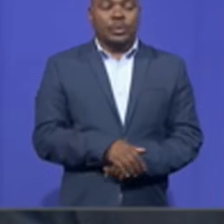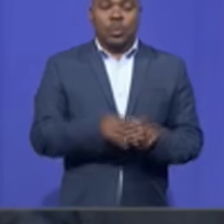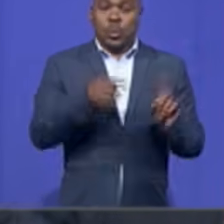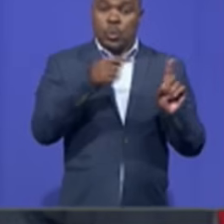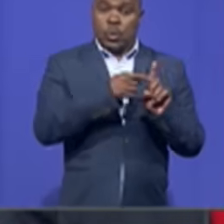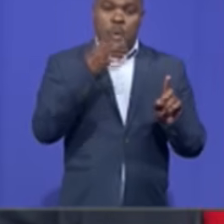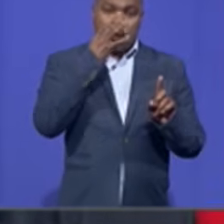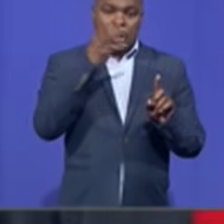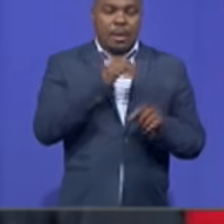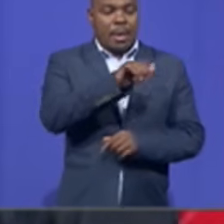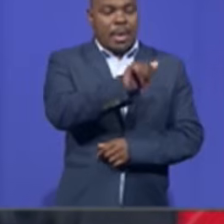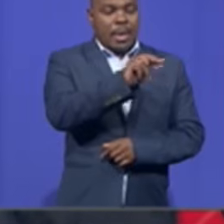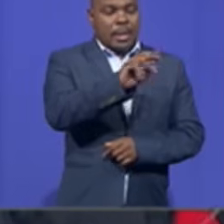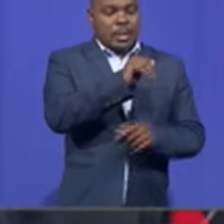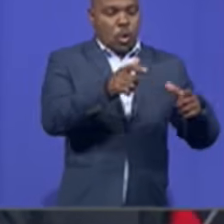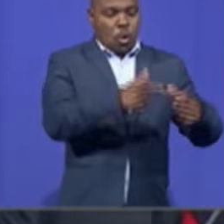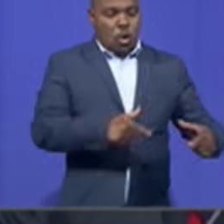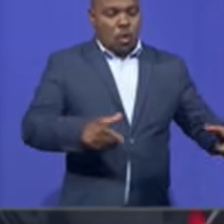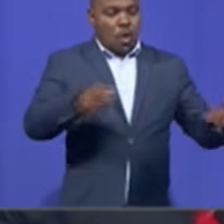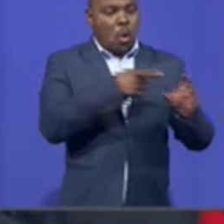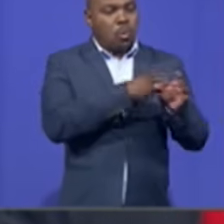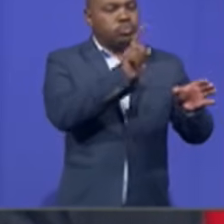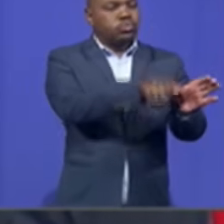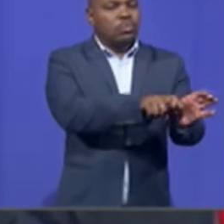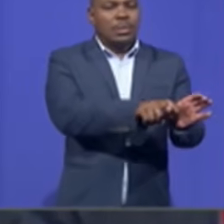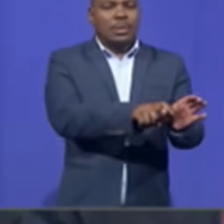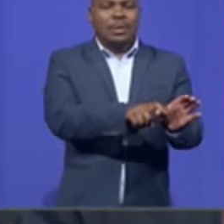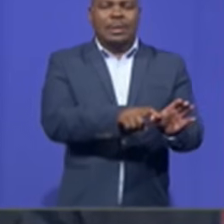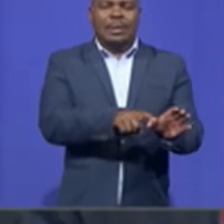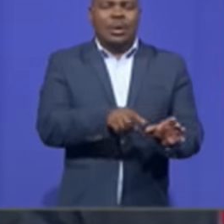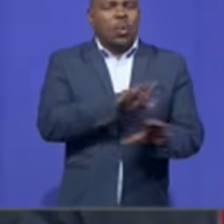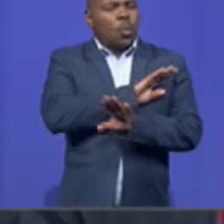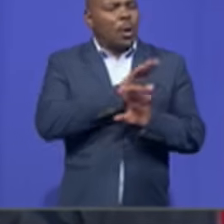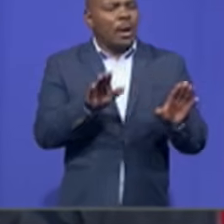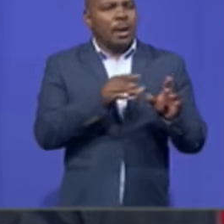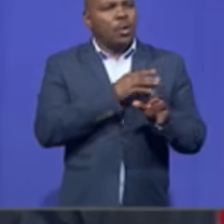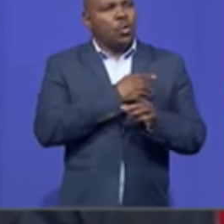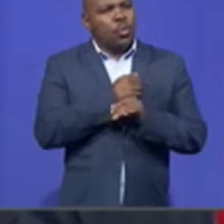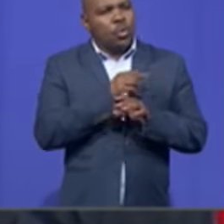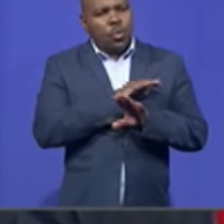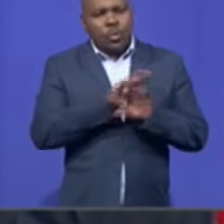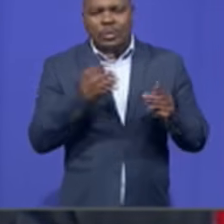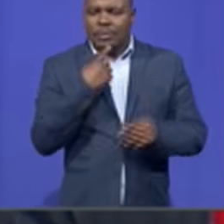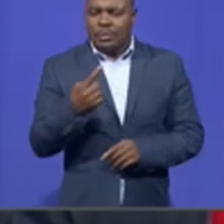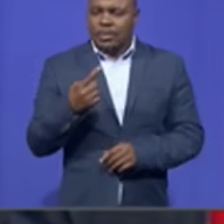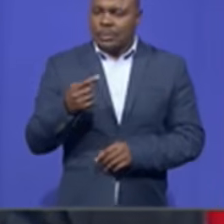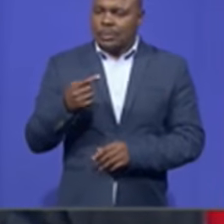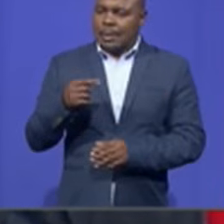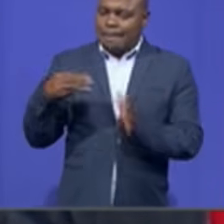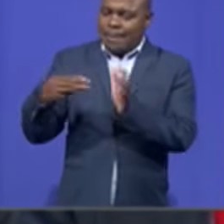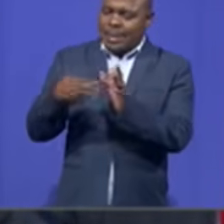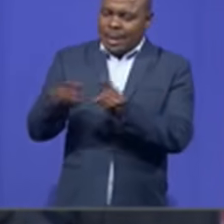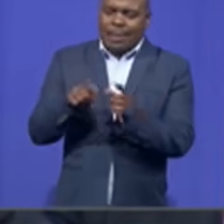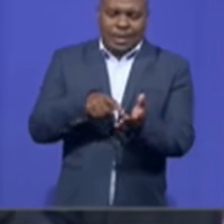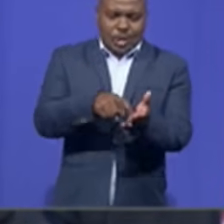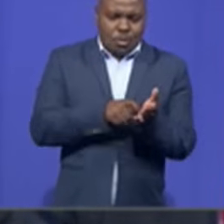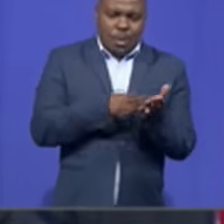in a conference here, ANC, why don't we say at least metric as a requirement?